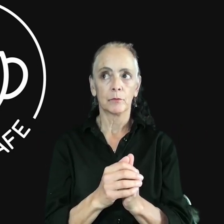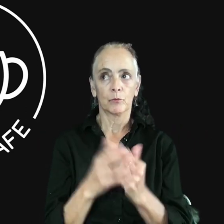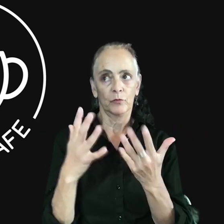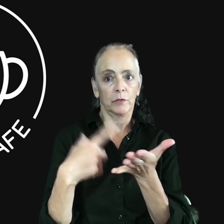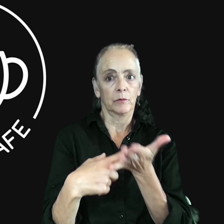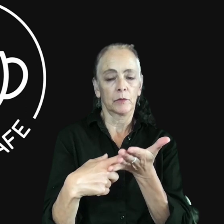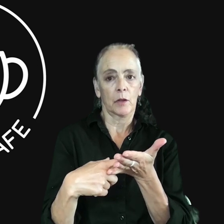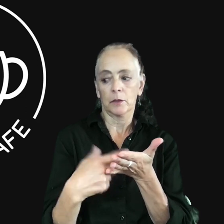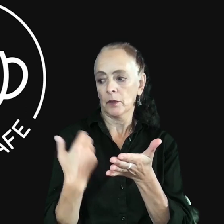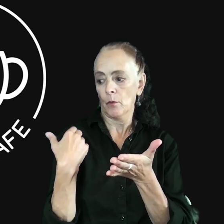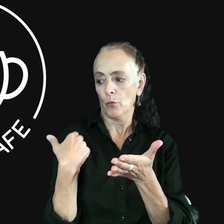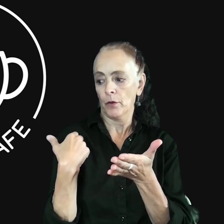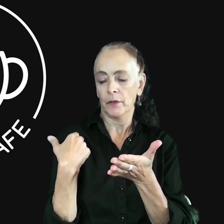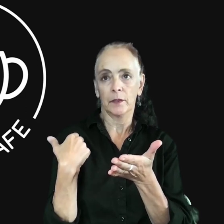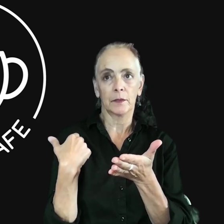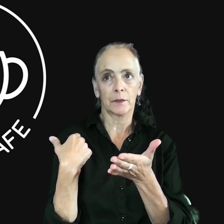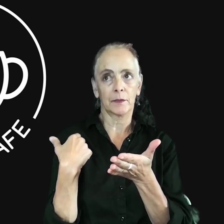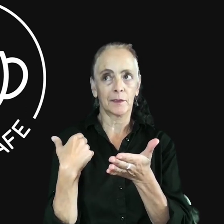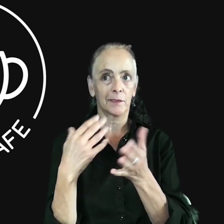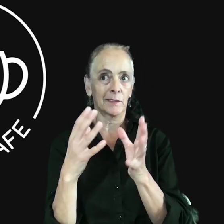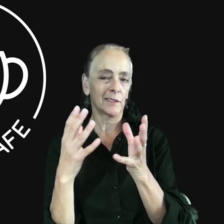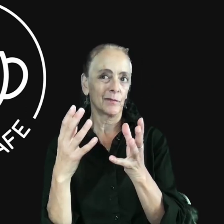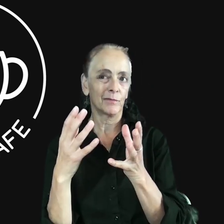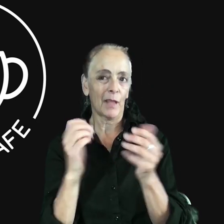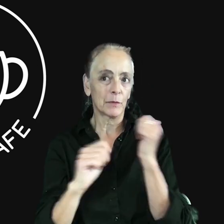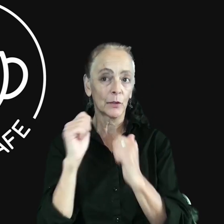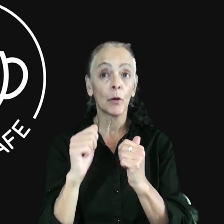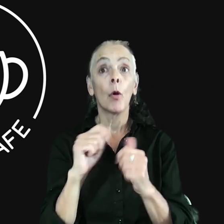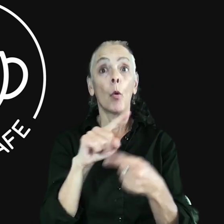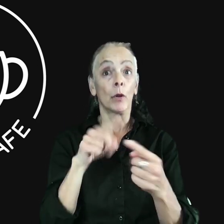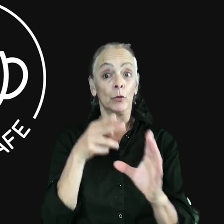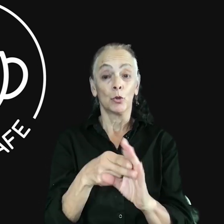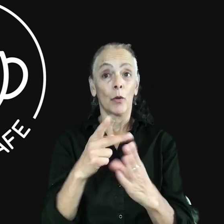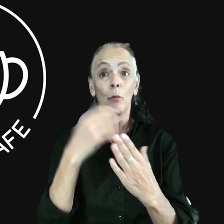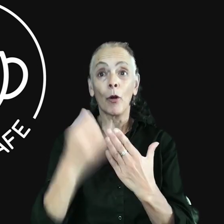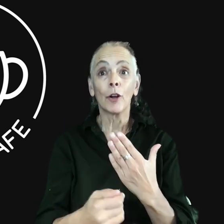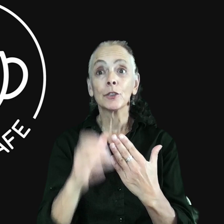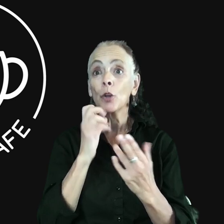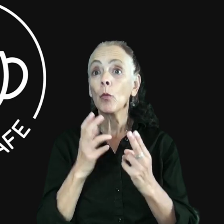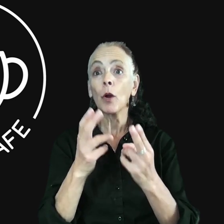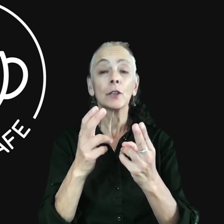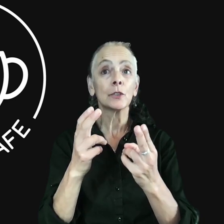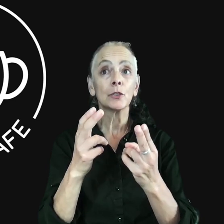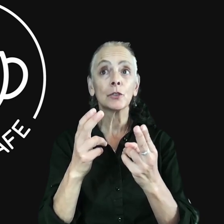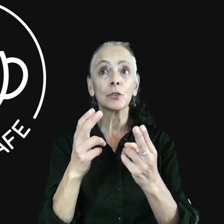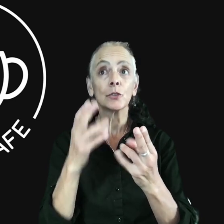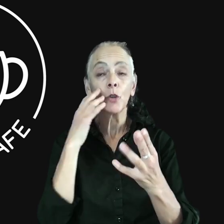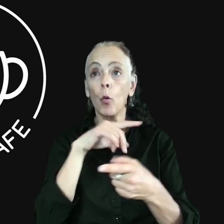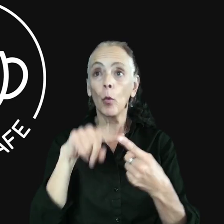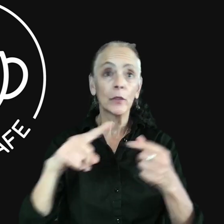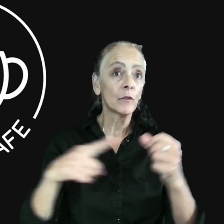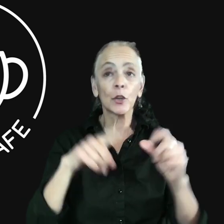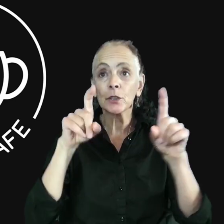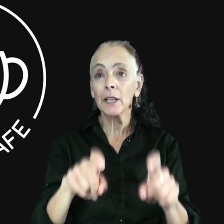uh in the previous episode but uh yeah uh when you join the project don't don't rush to know when you are going to do your first test